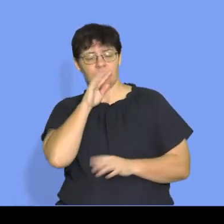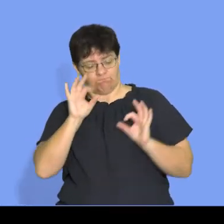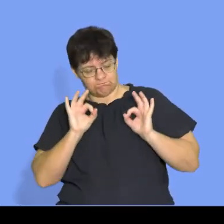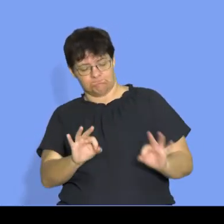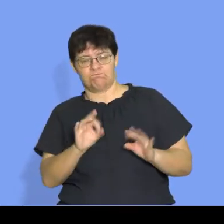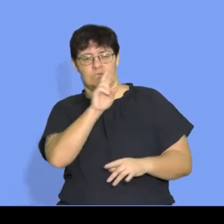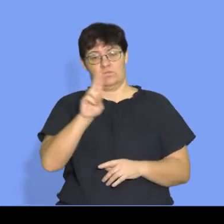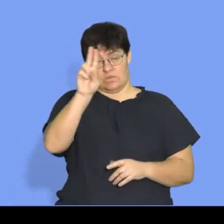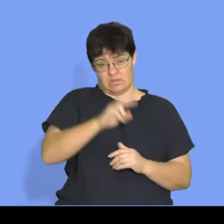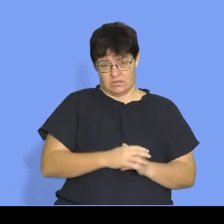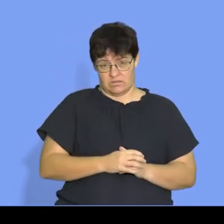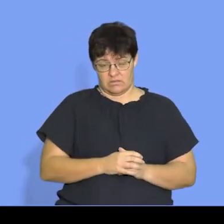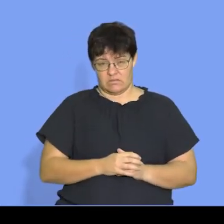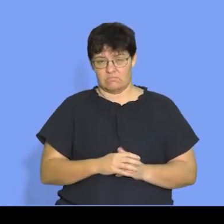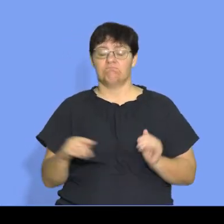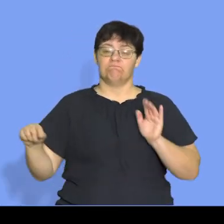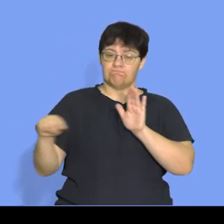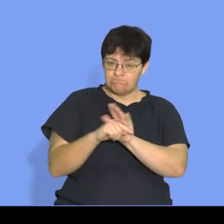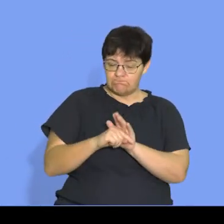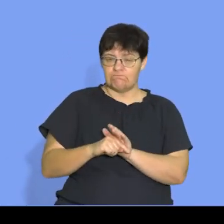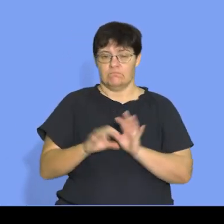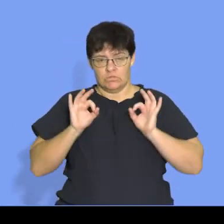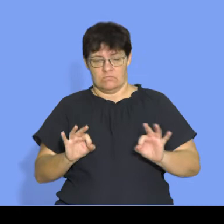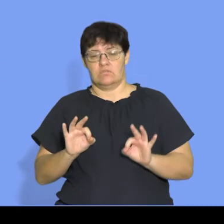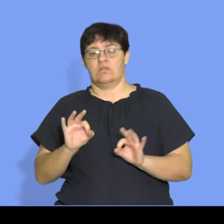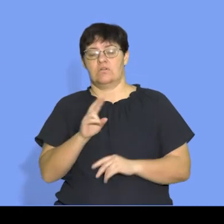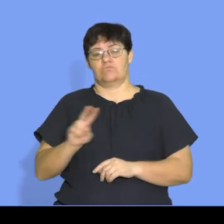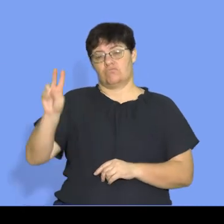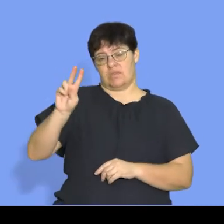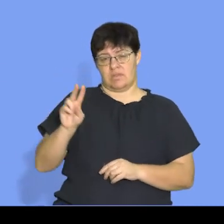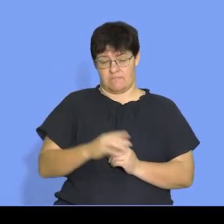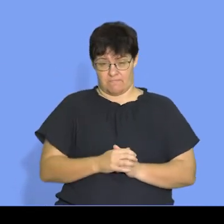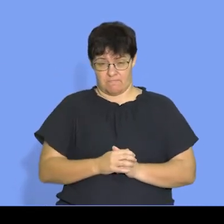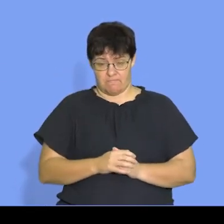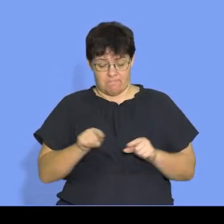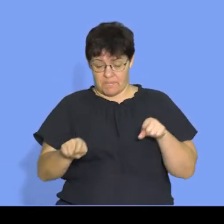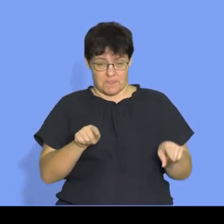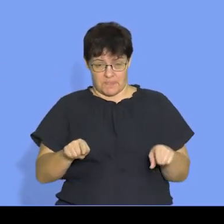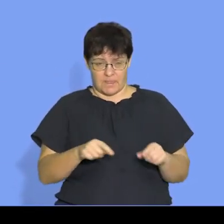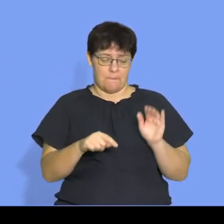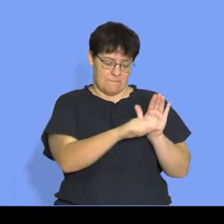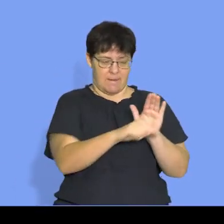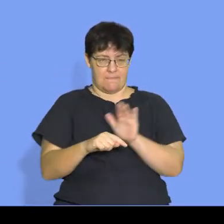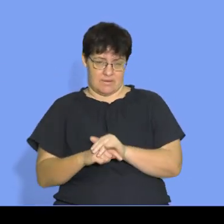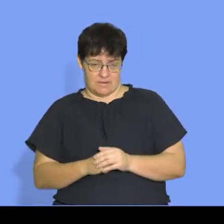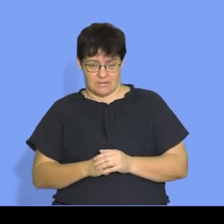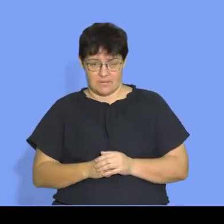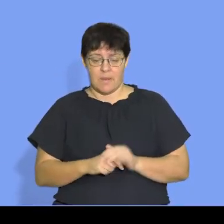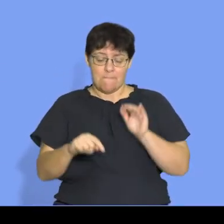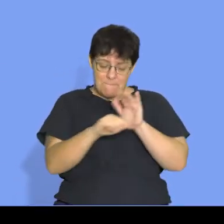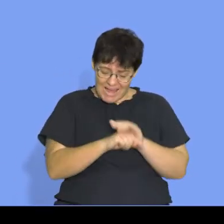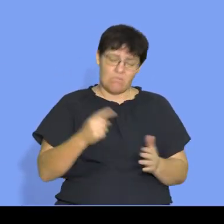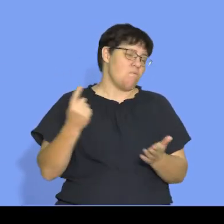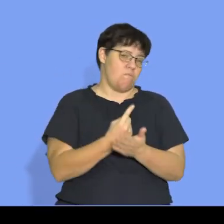square minus another perfect square, right? And at all times, guys, it must be minus. If